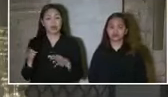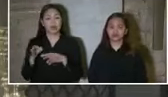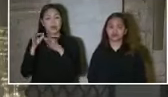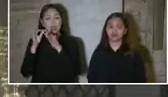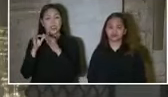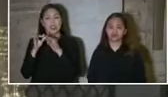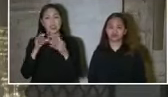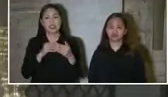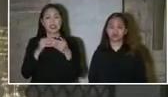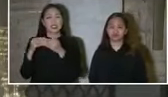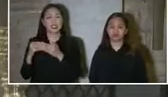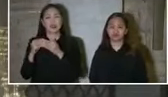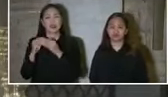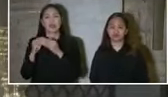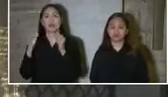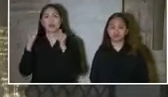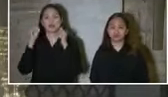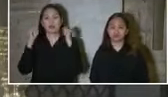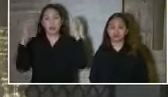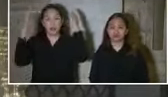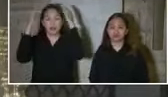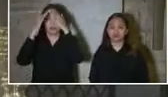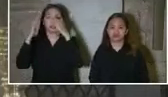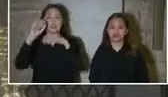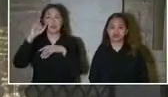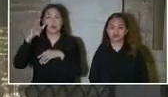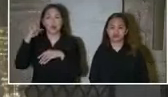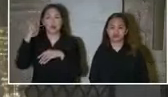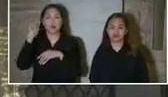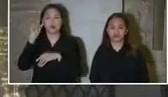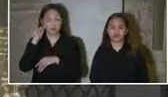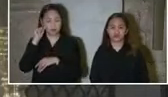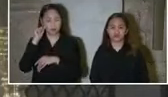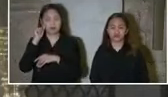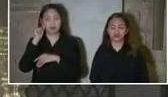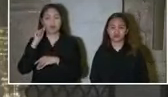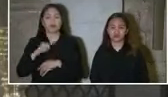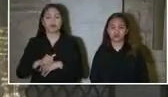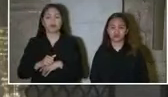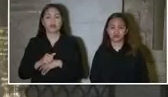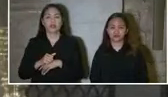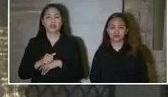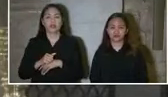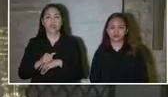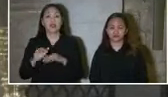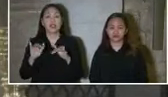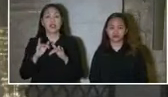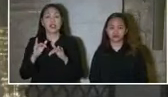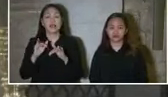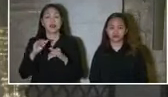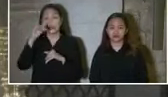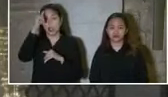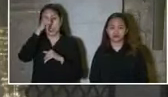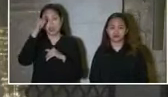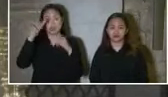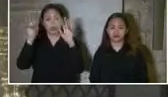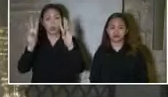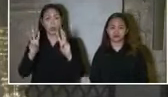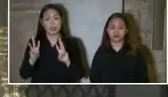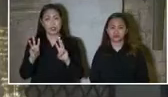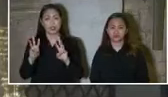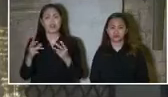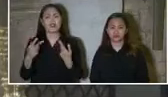our Archbishop Jose Cardinal Advincula. Also, on that day, Ash Wednesday,